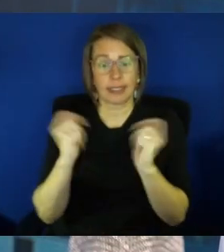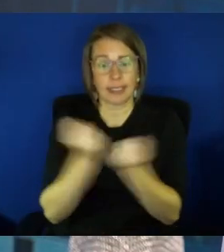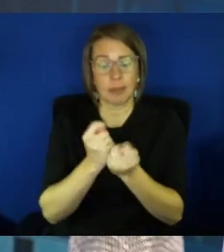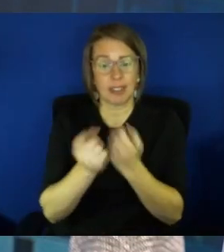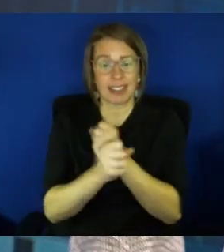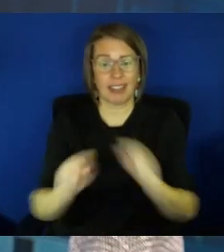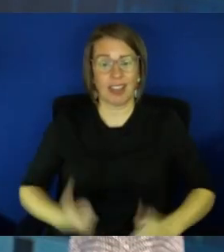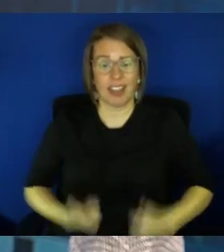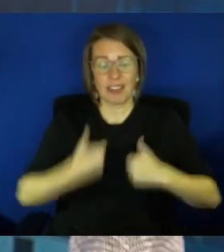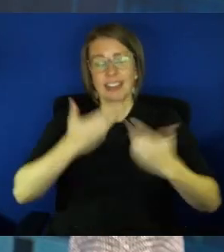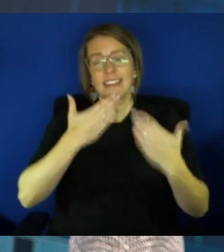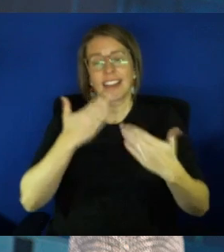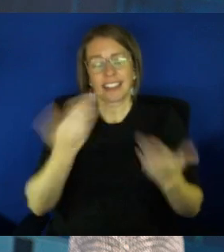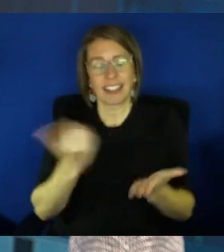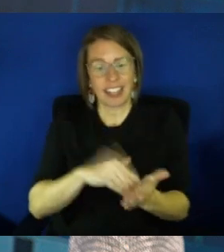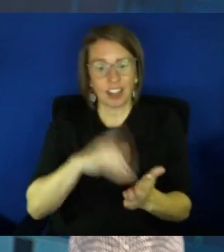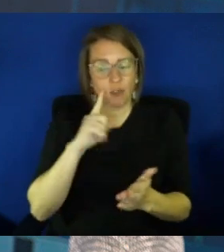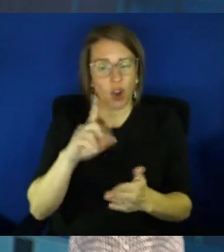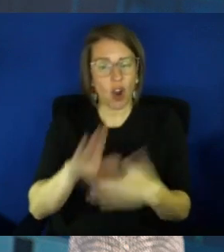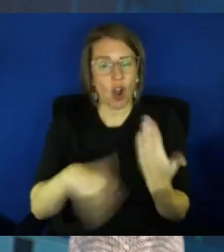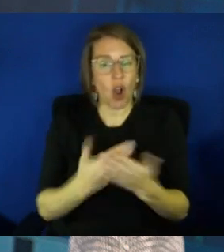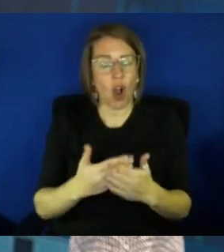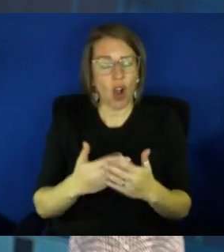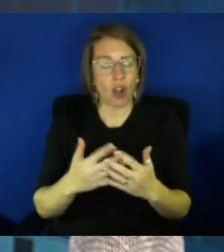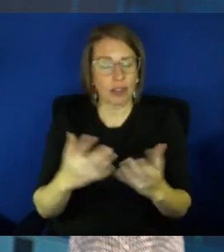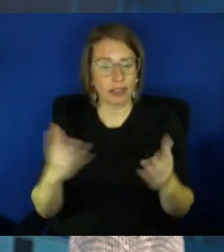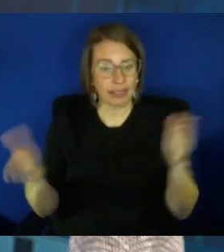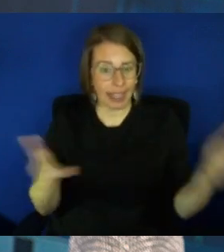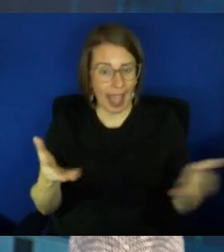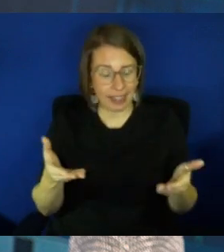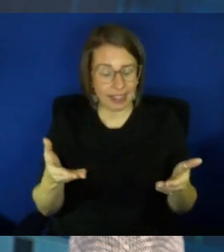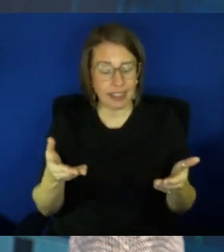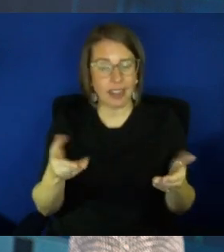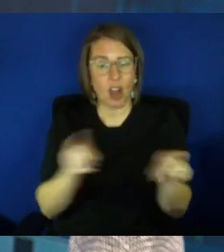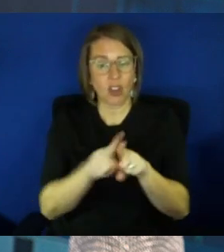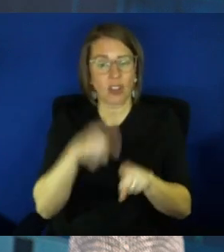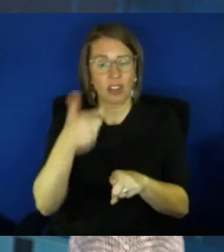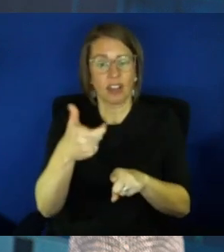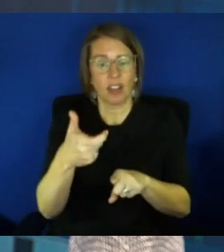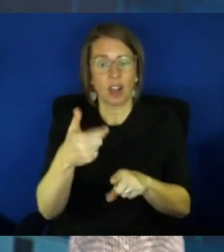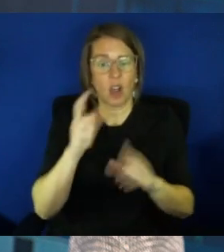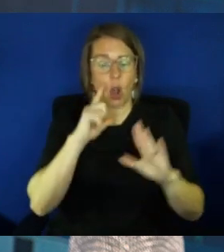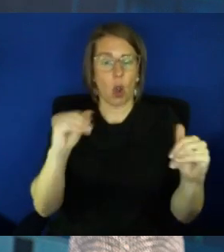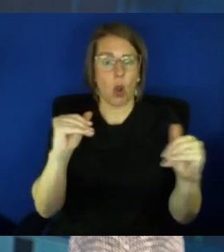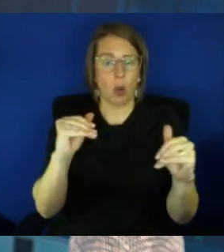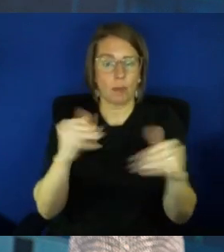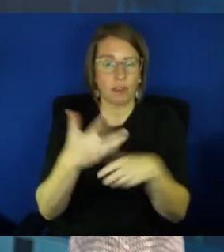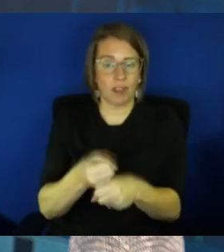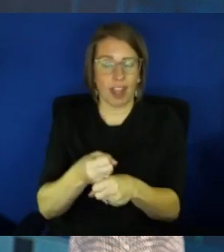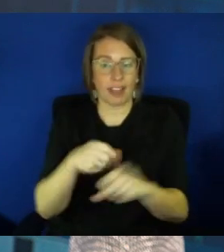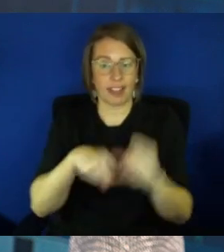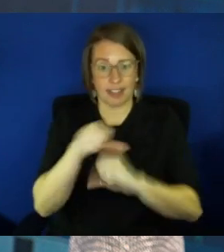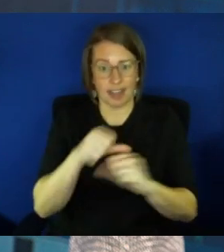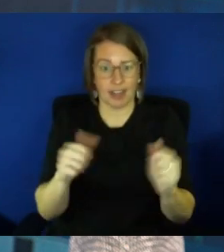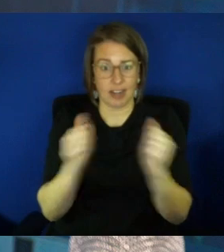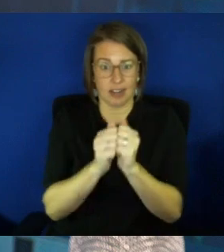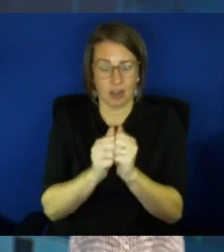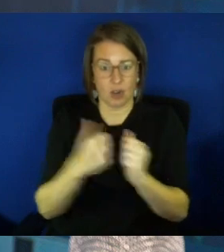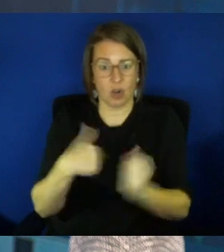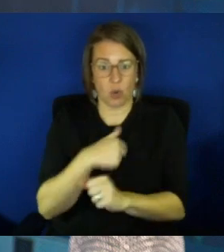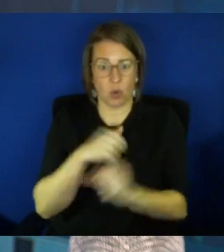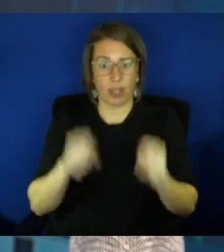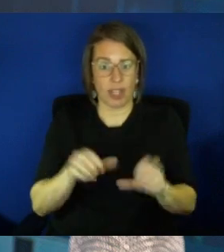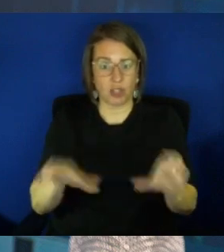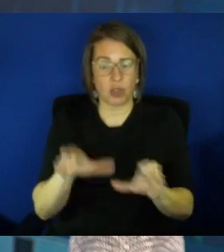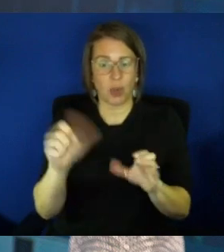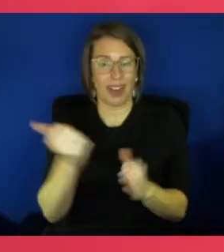all of our guests and to all of our audience. Remember, hope, faith, and science. Together, we can do just about anything.